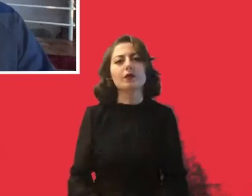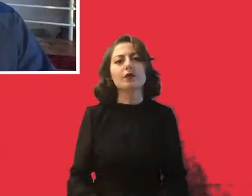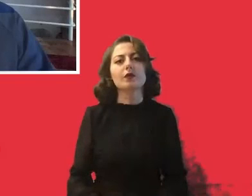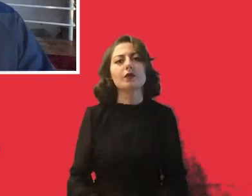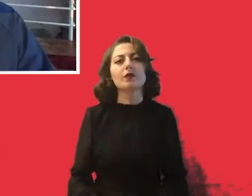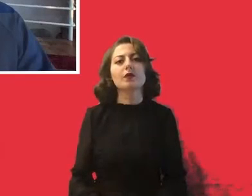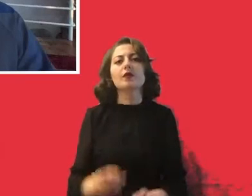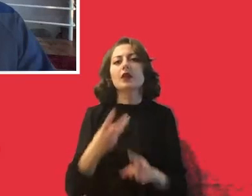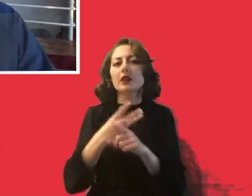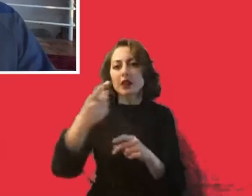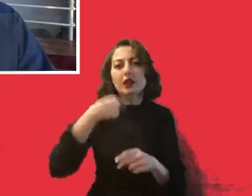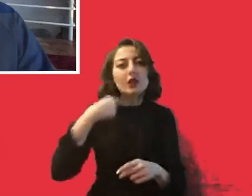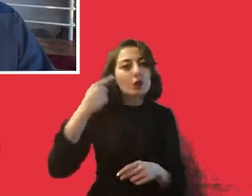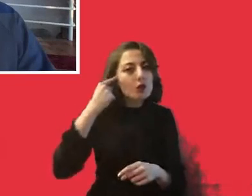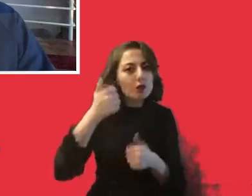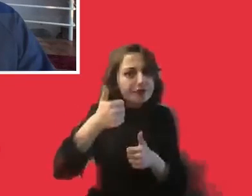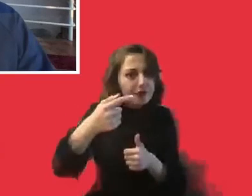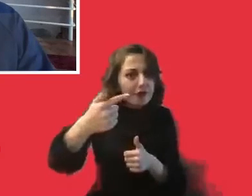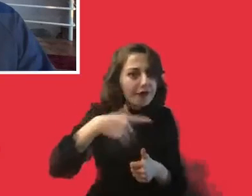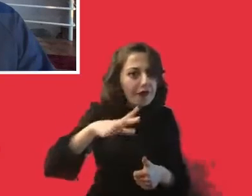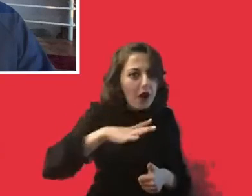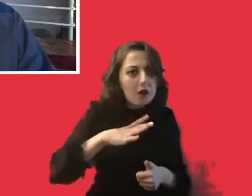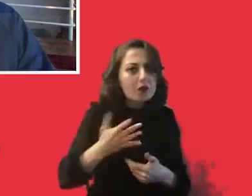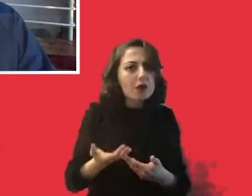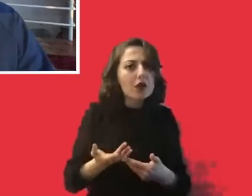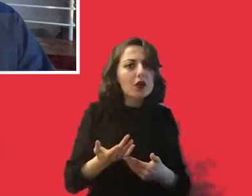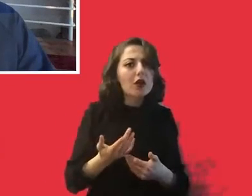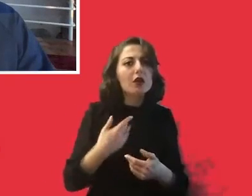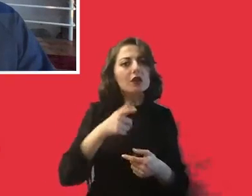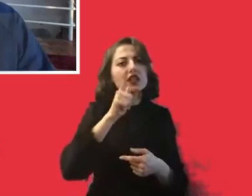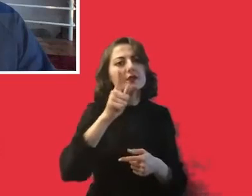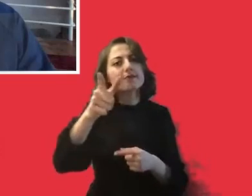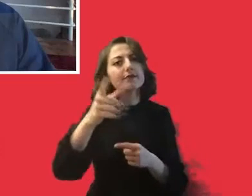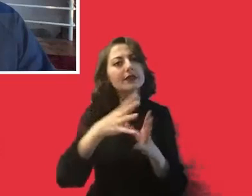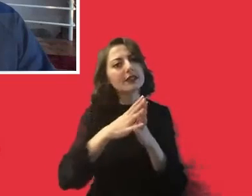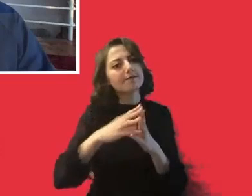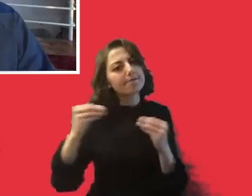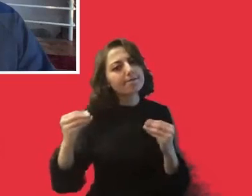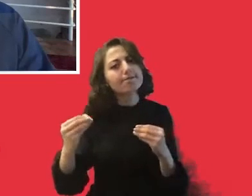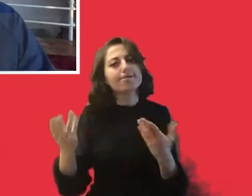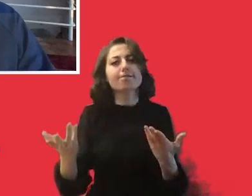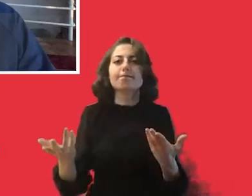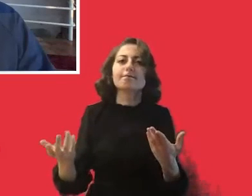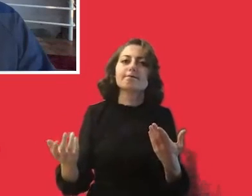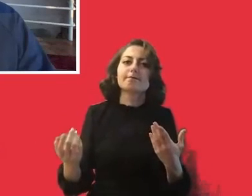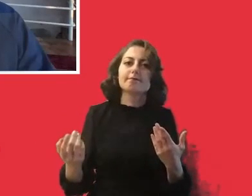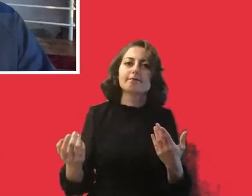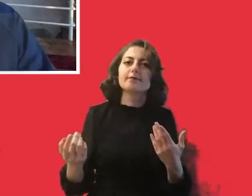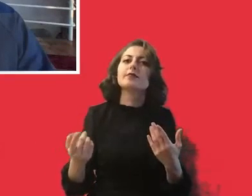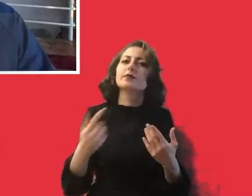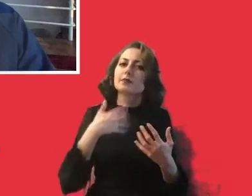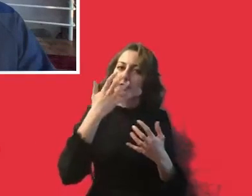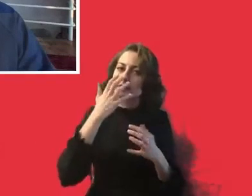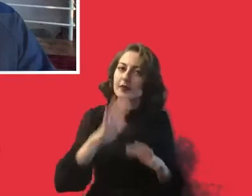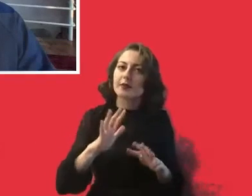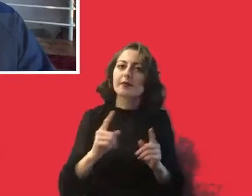will be back again. Ercan, I don't know if you can hear us, but we cannot hear you. Bekliyorum bir süre daha I'm still